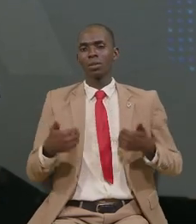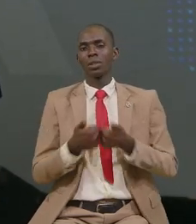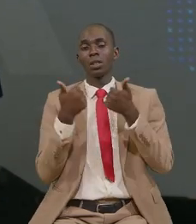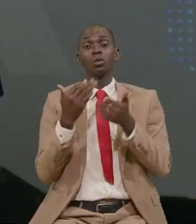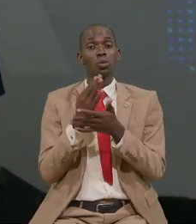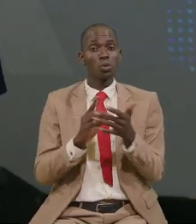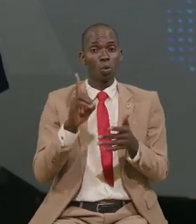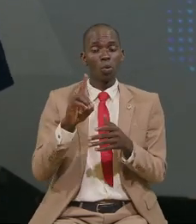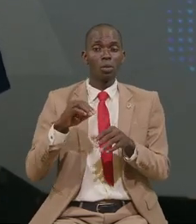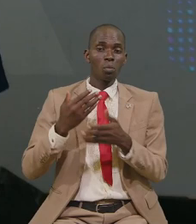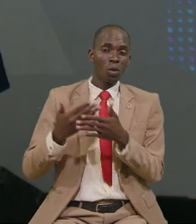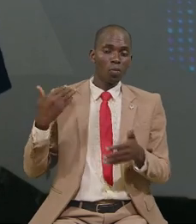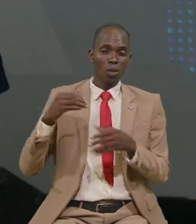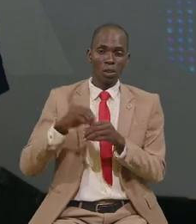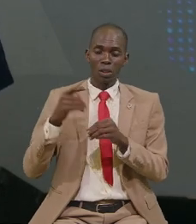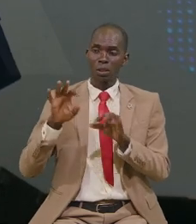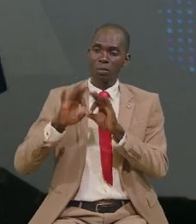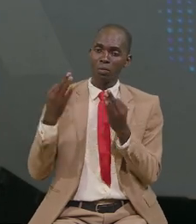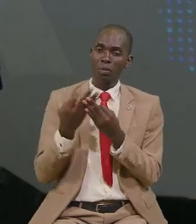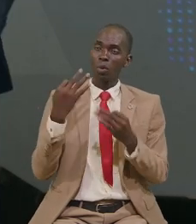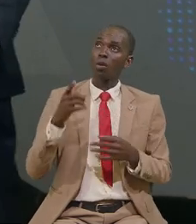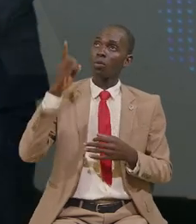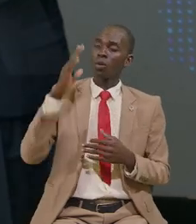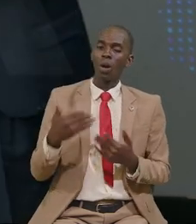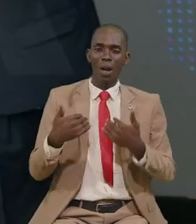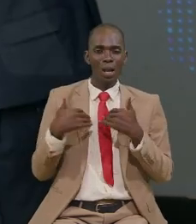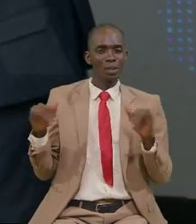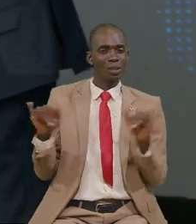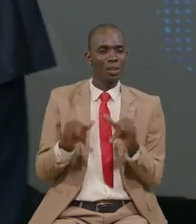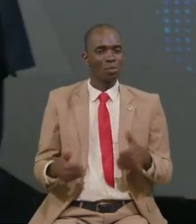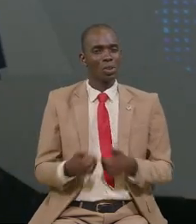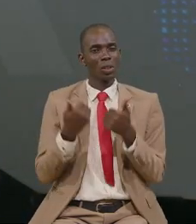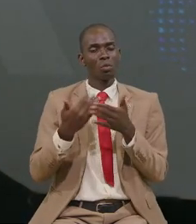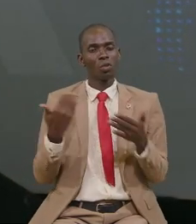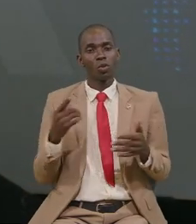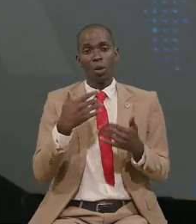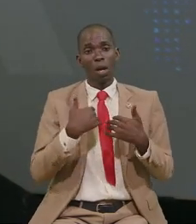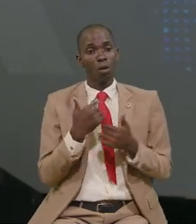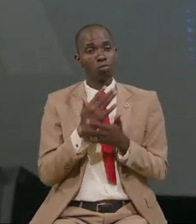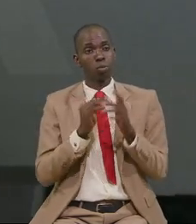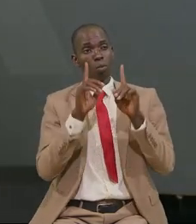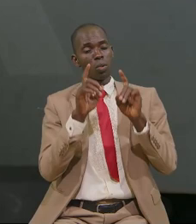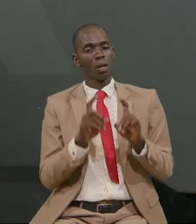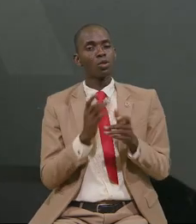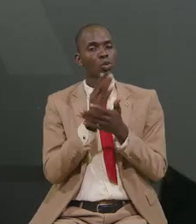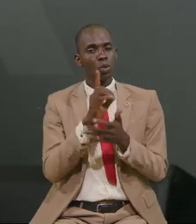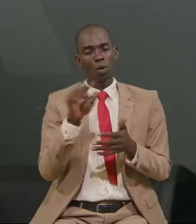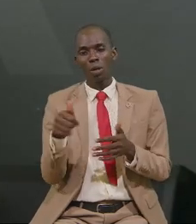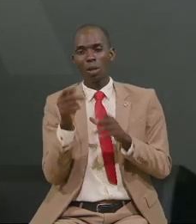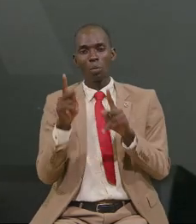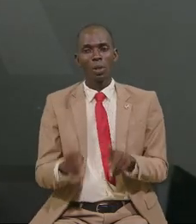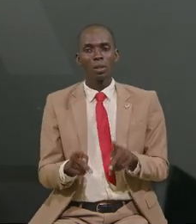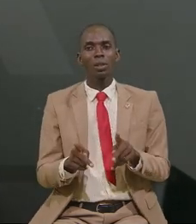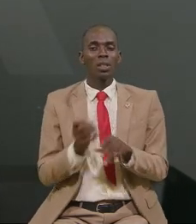family of God had had that kind of challenge before. Look at the trial you have, somebody else saved